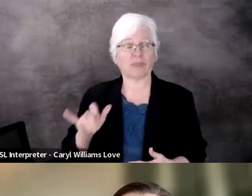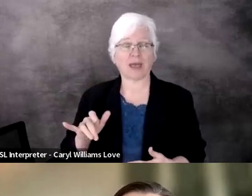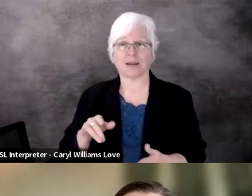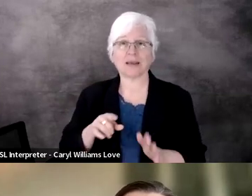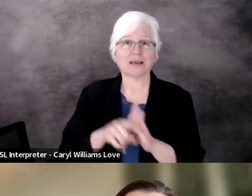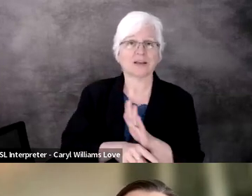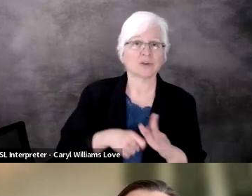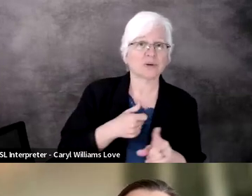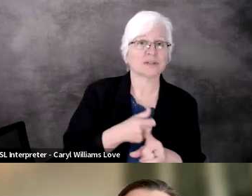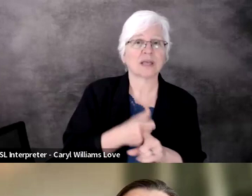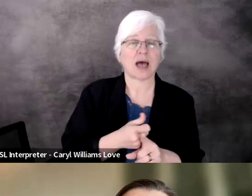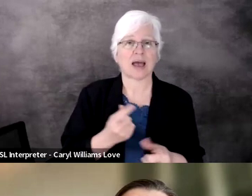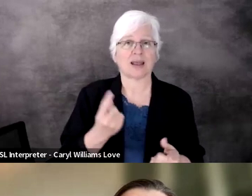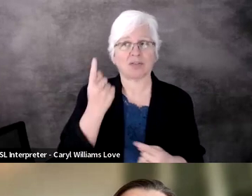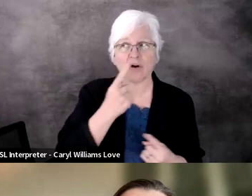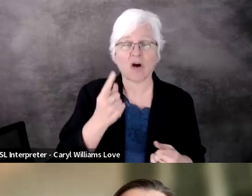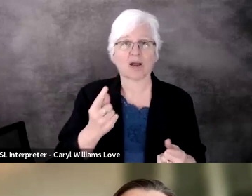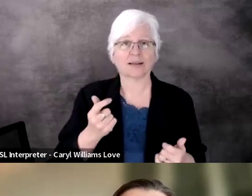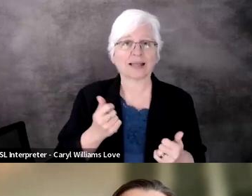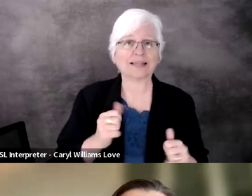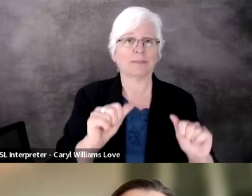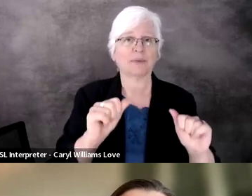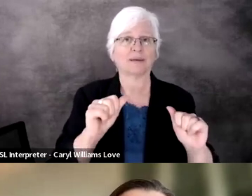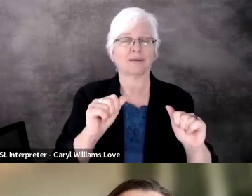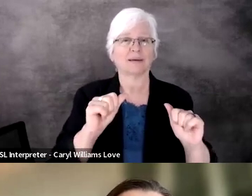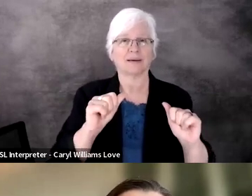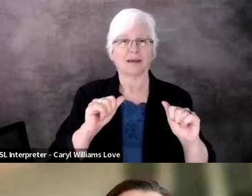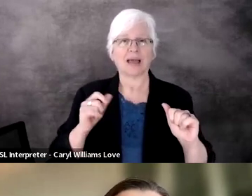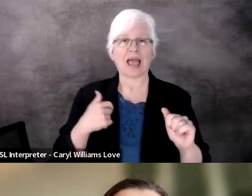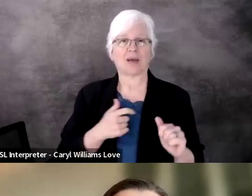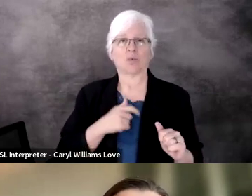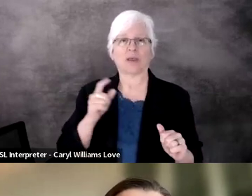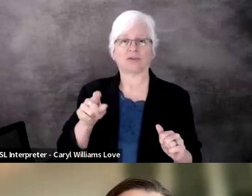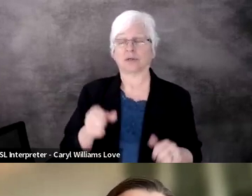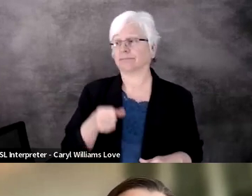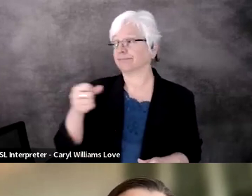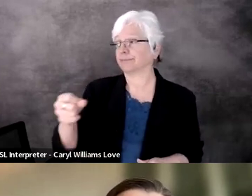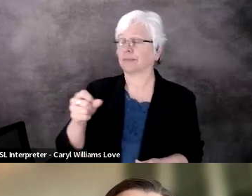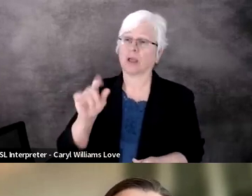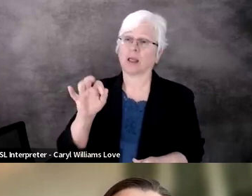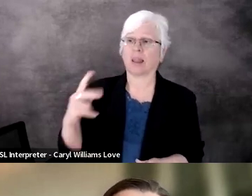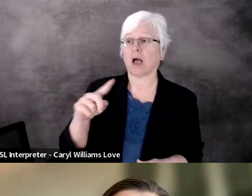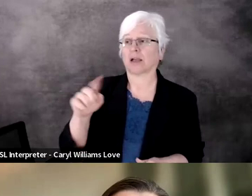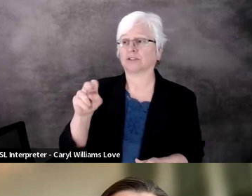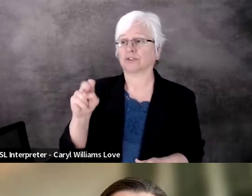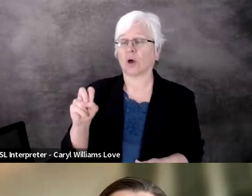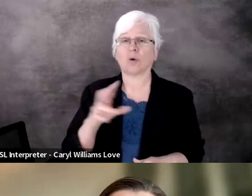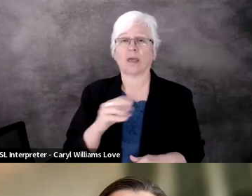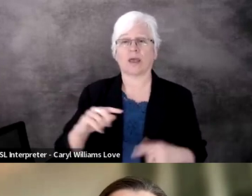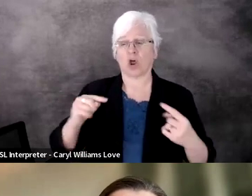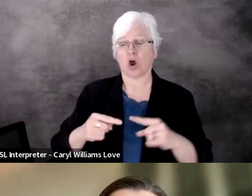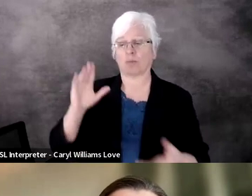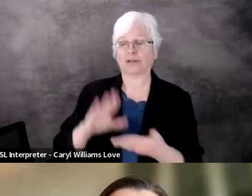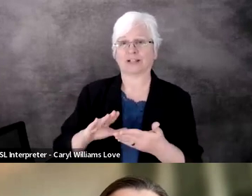suicide attempt, in a way where we sort of give them naloxone and harm reduction supplies, but we don't often address